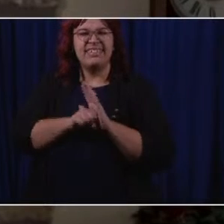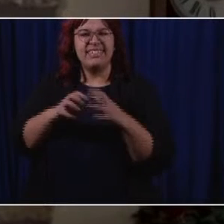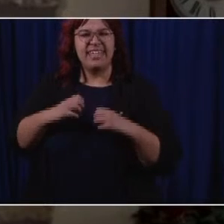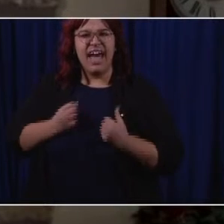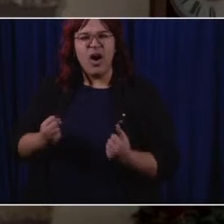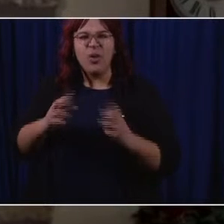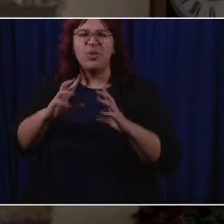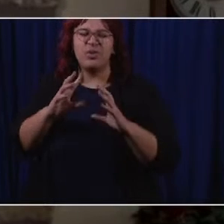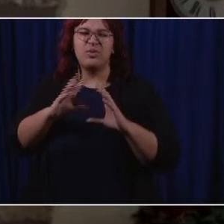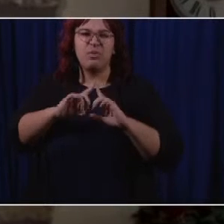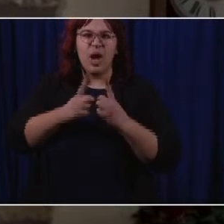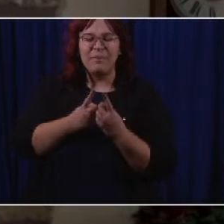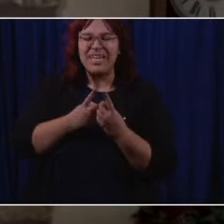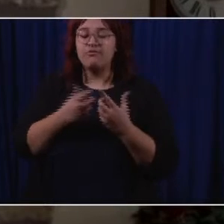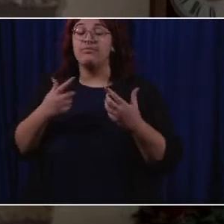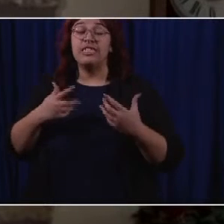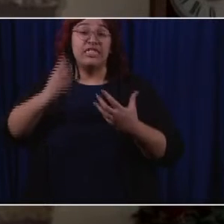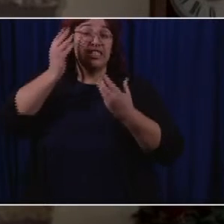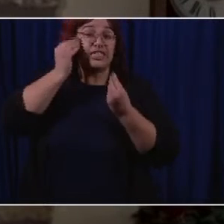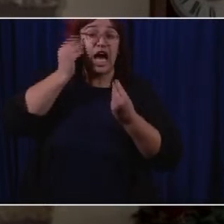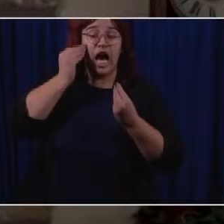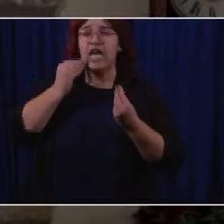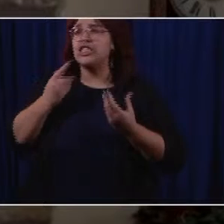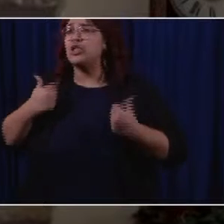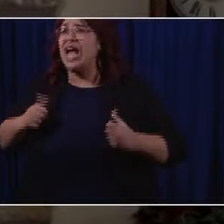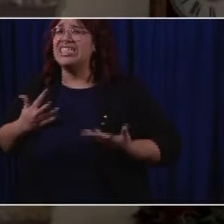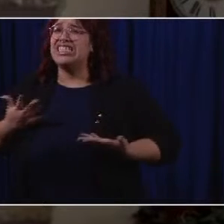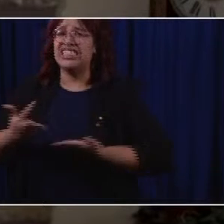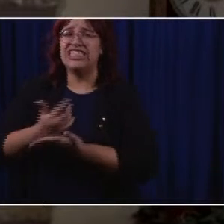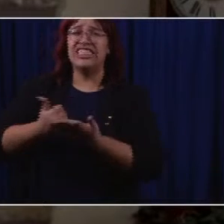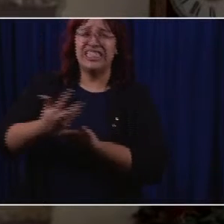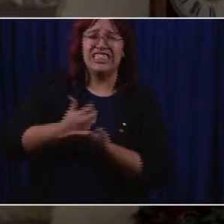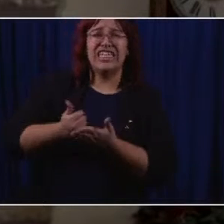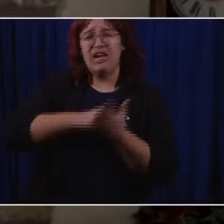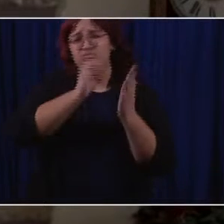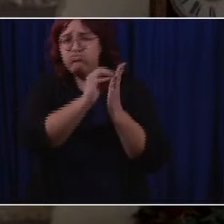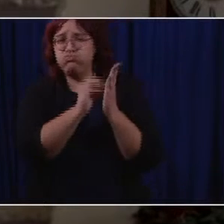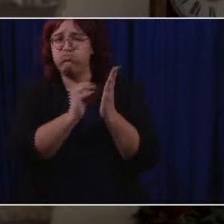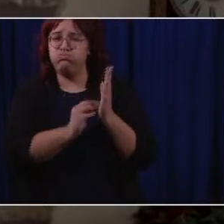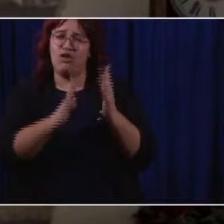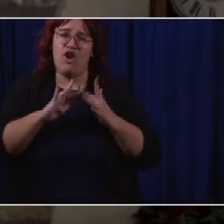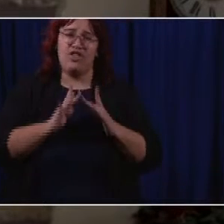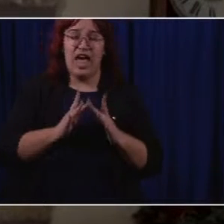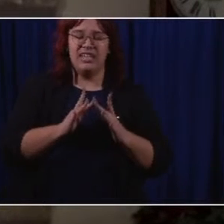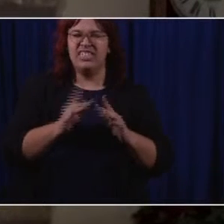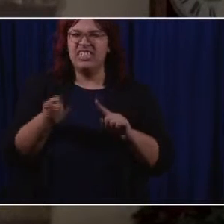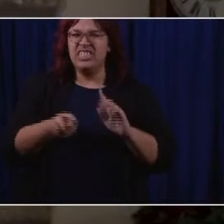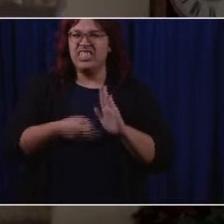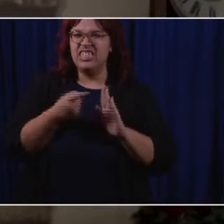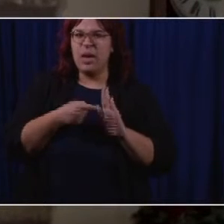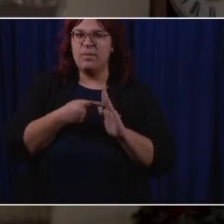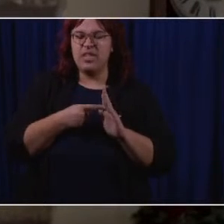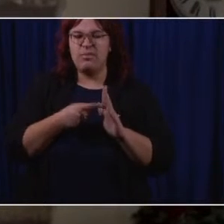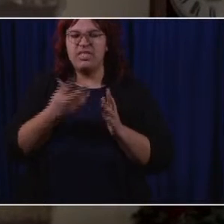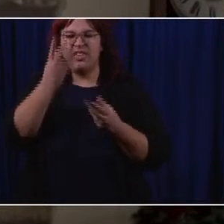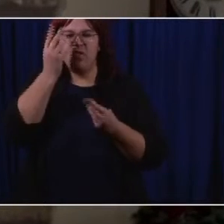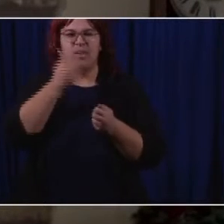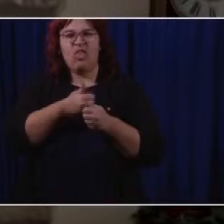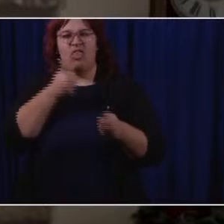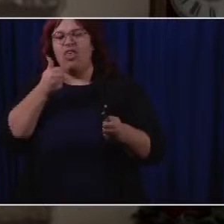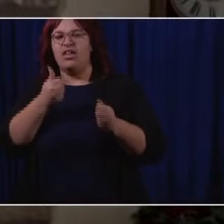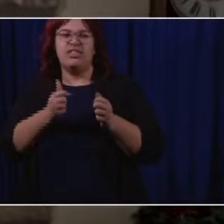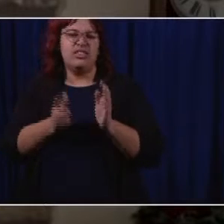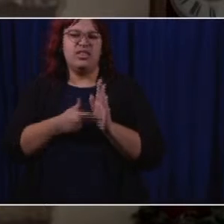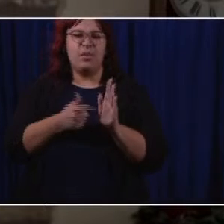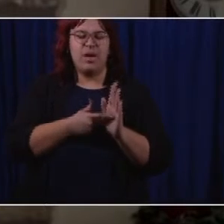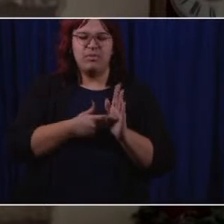on the dashboard, keeping it kind of flowing from day to day? And also, could we talk a bit more about when the vaccine dashboard would be